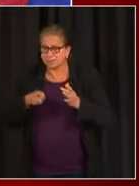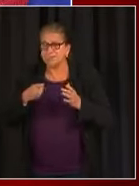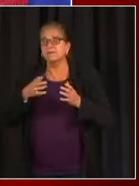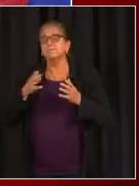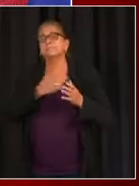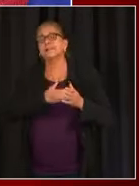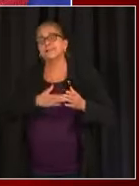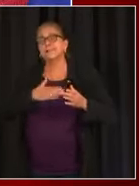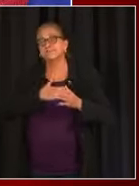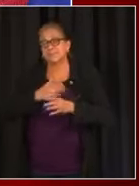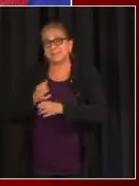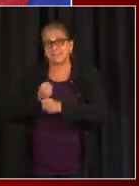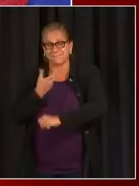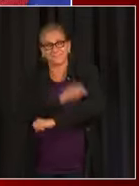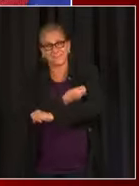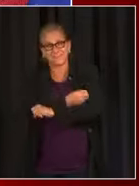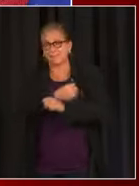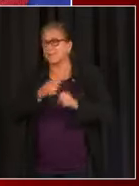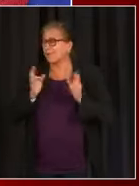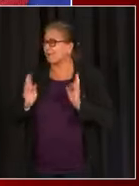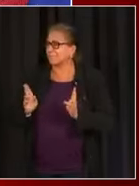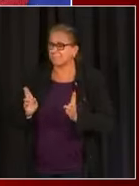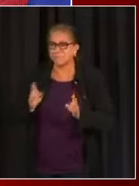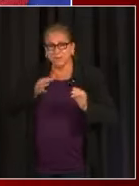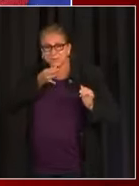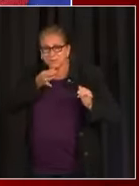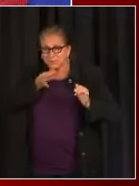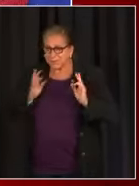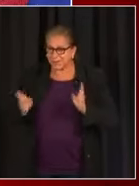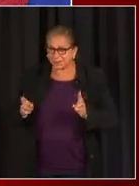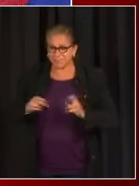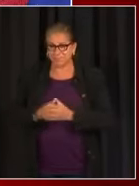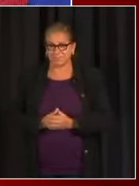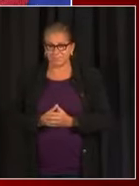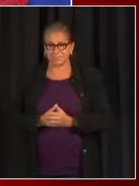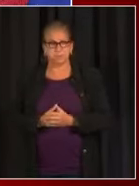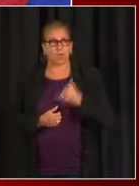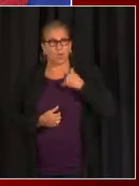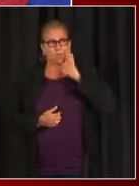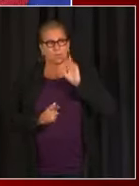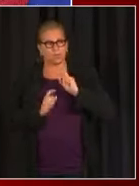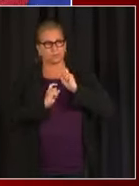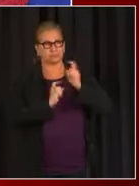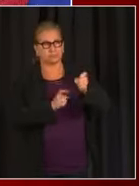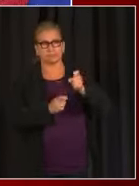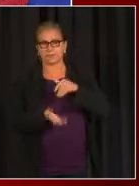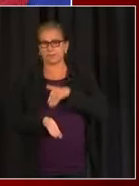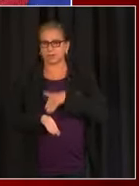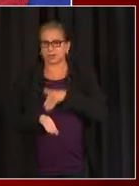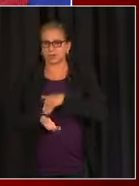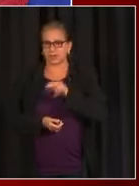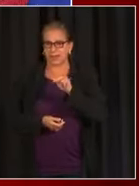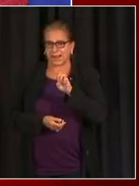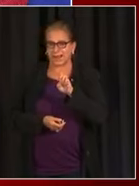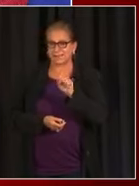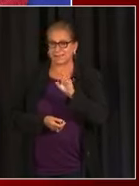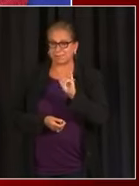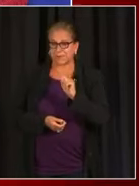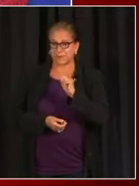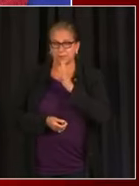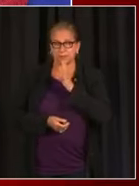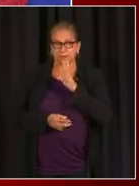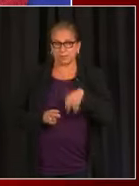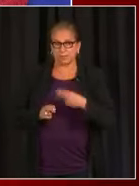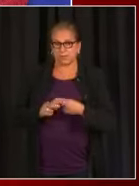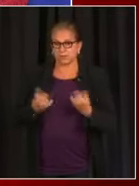as possible. So let me turn to Dr. Nesbitt, who is going to discuss our